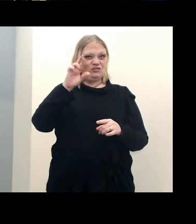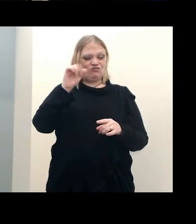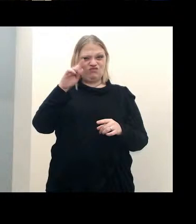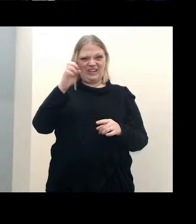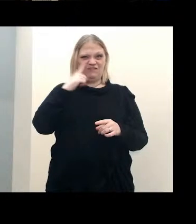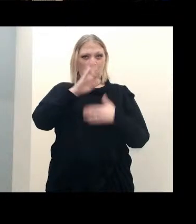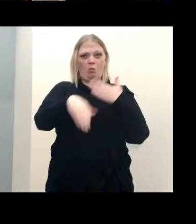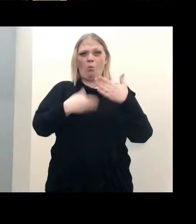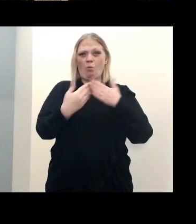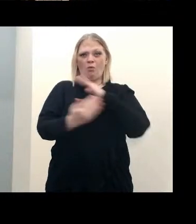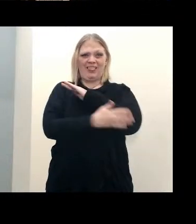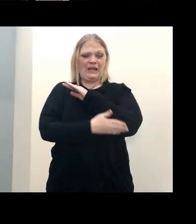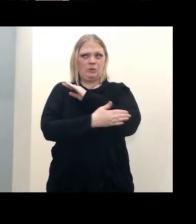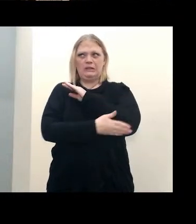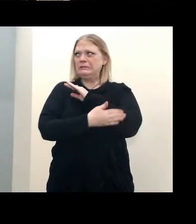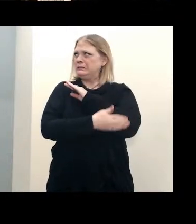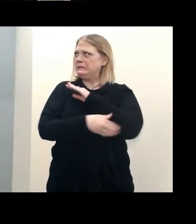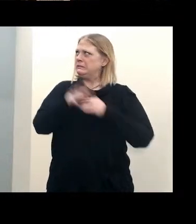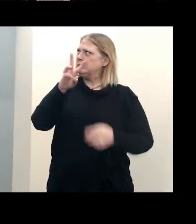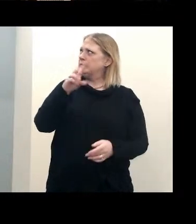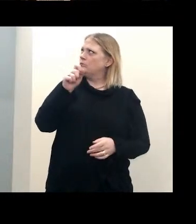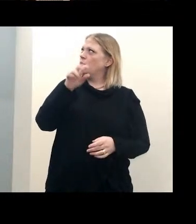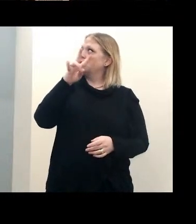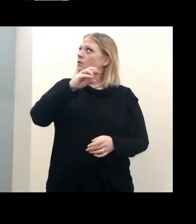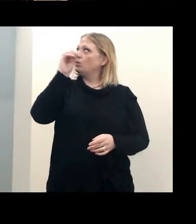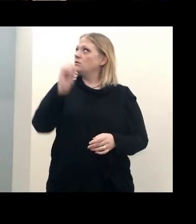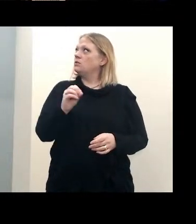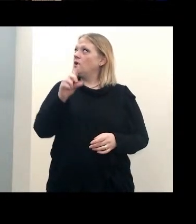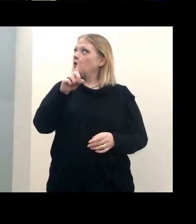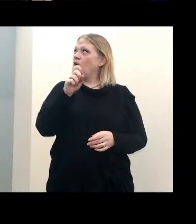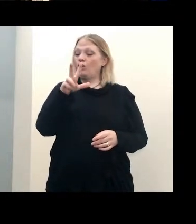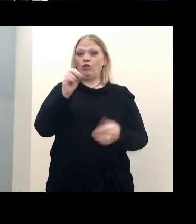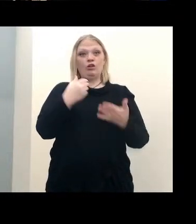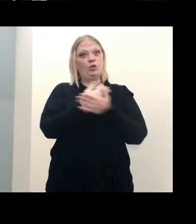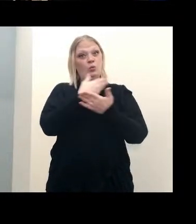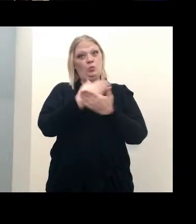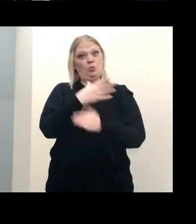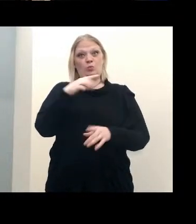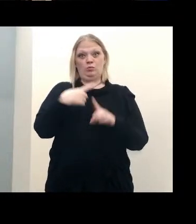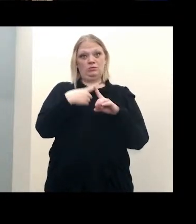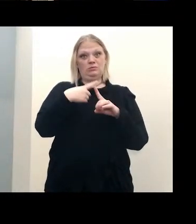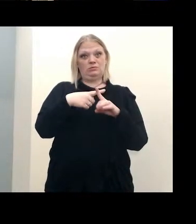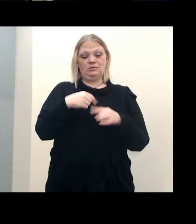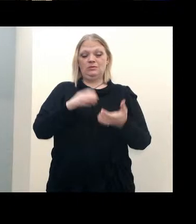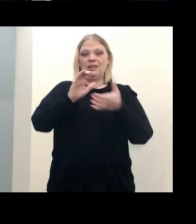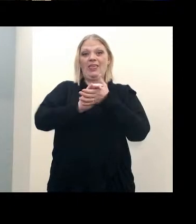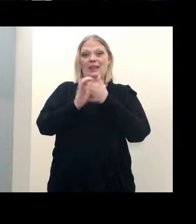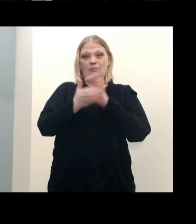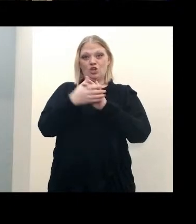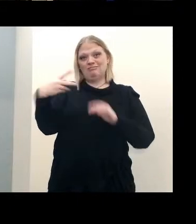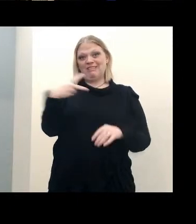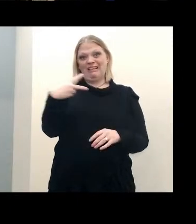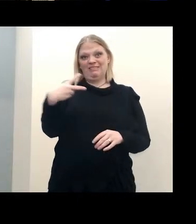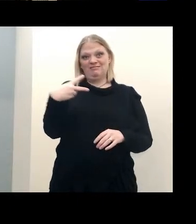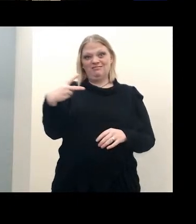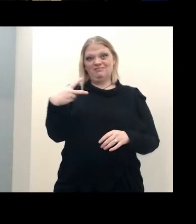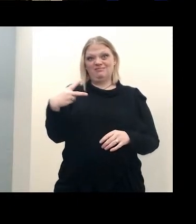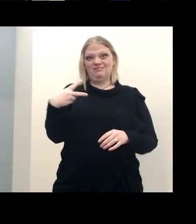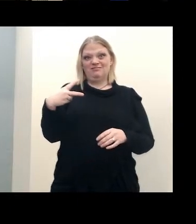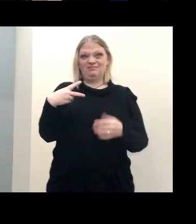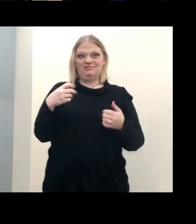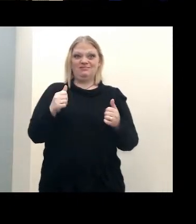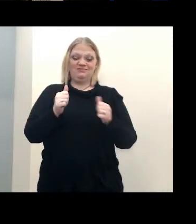all of the county. At 6.7% and 130 new cases. The town of Hamburg was second